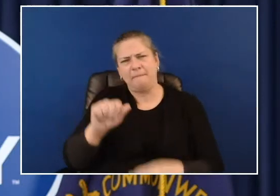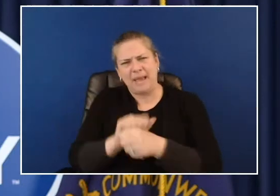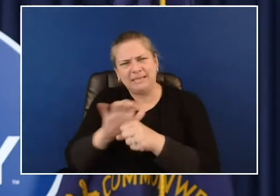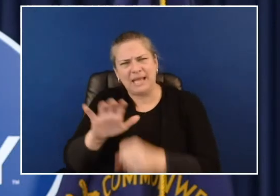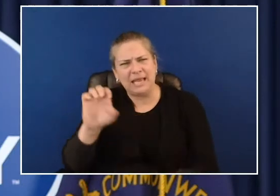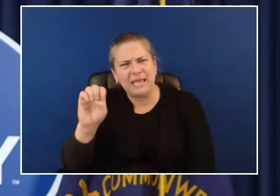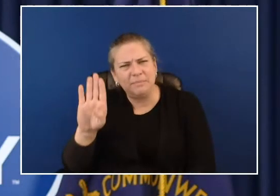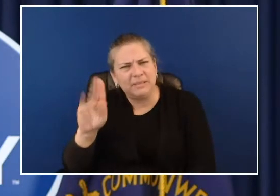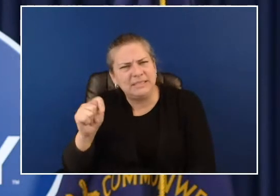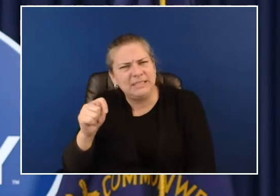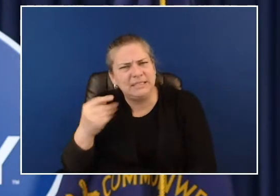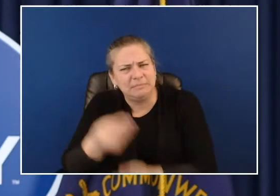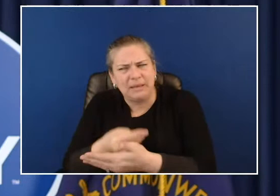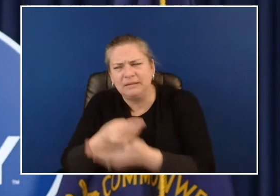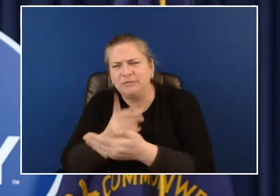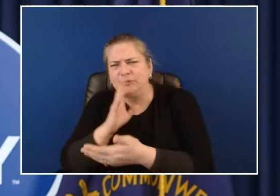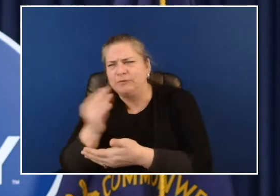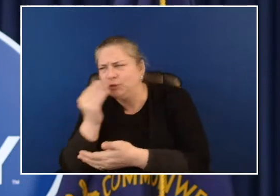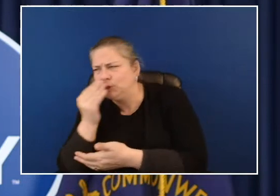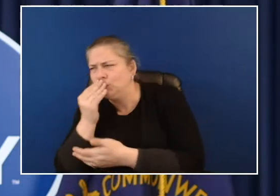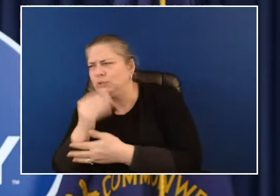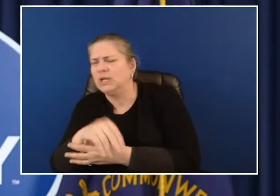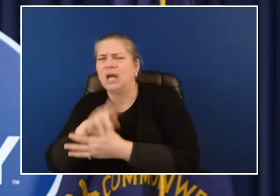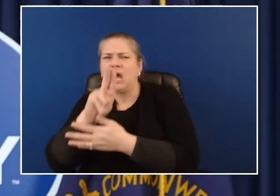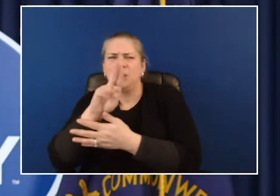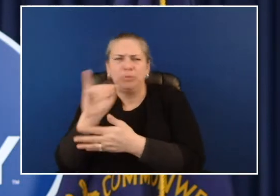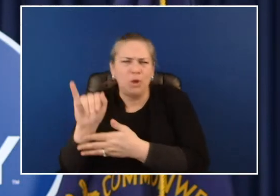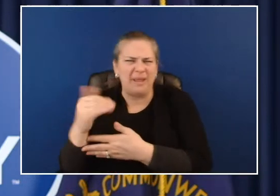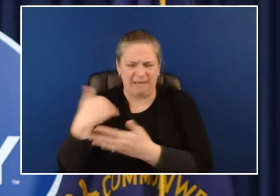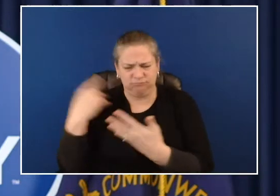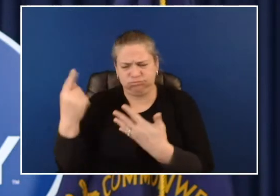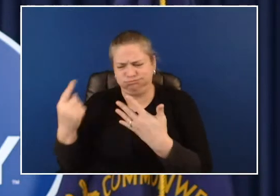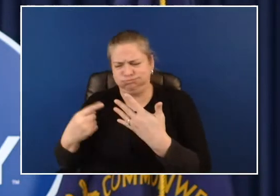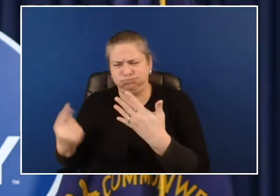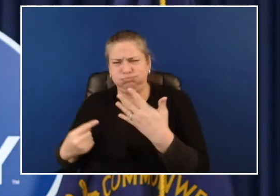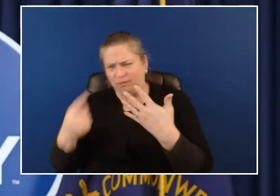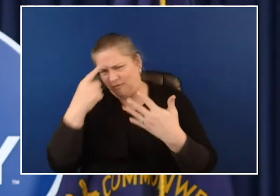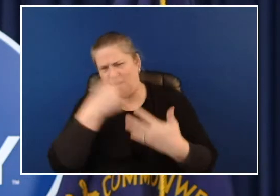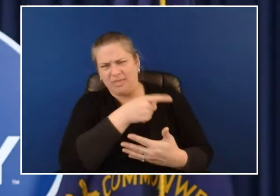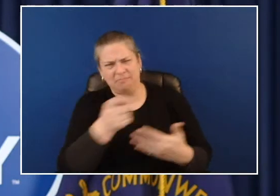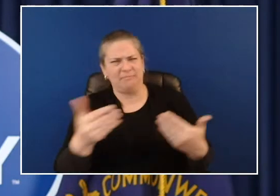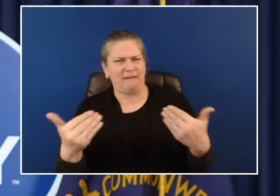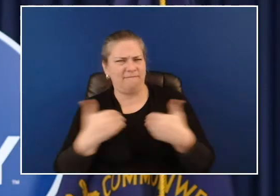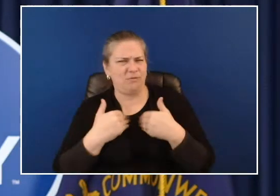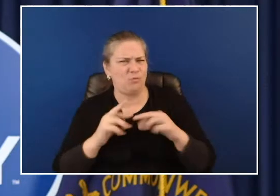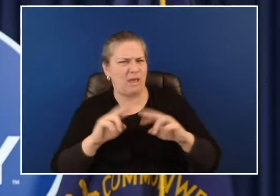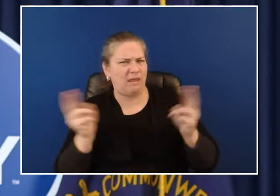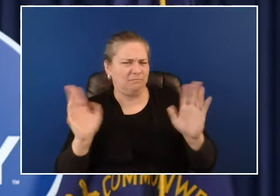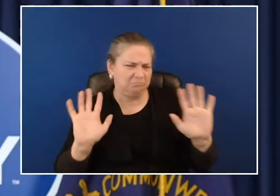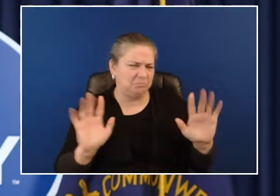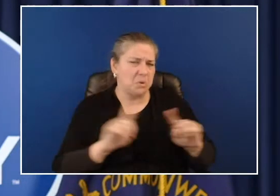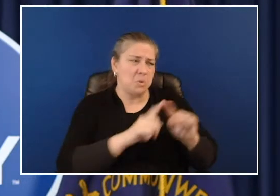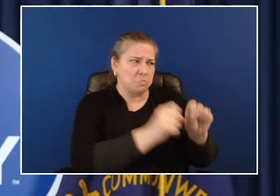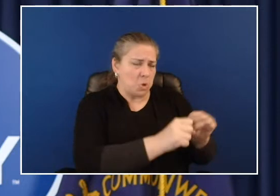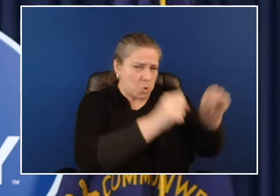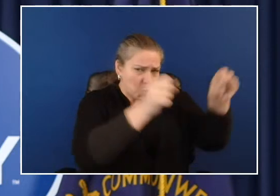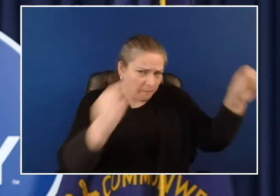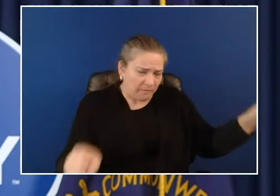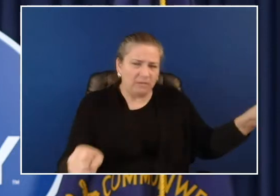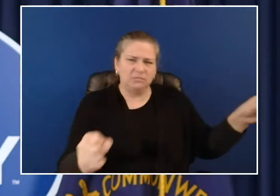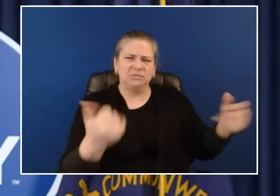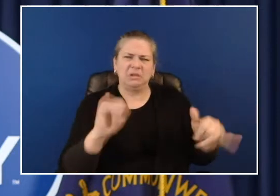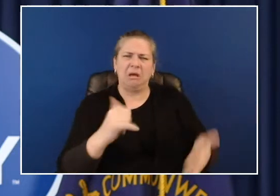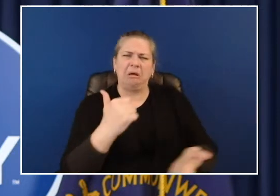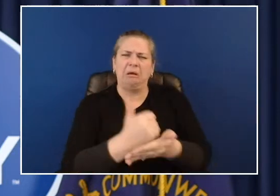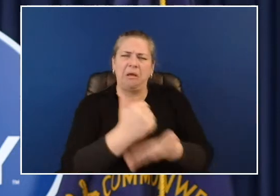on food to unemployment to so many other options that are there. It's a step that's taken after every